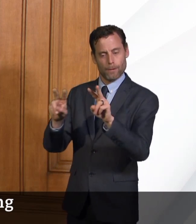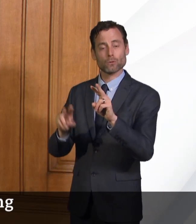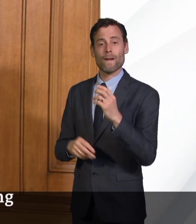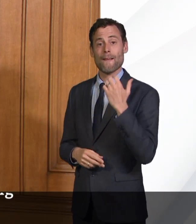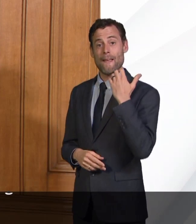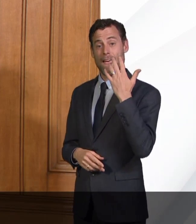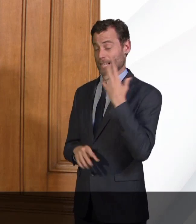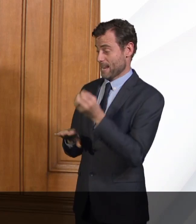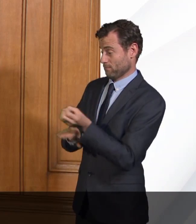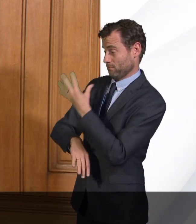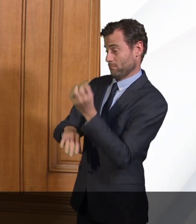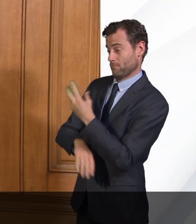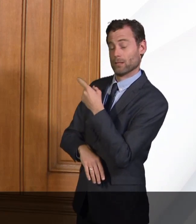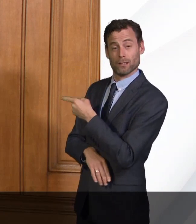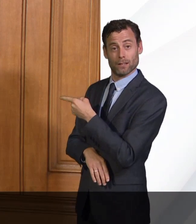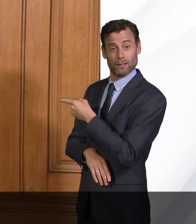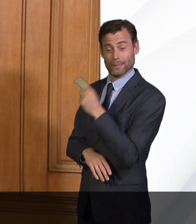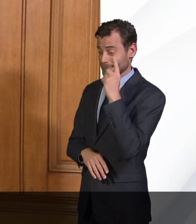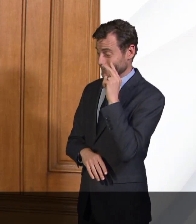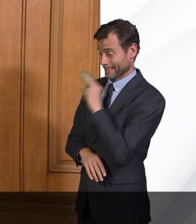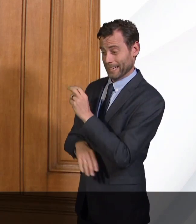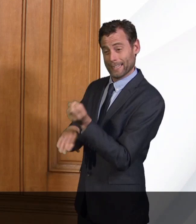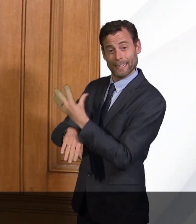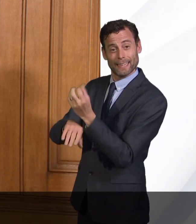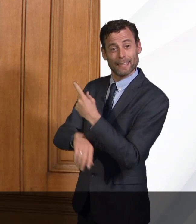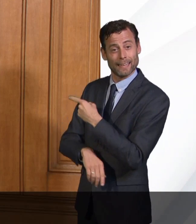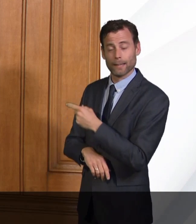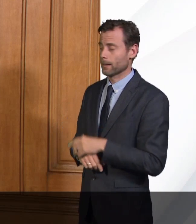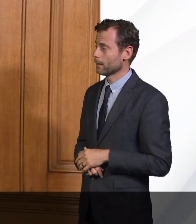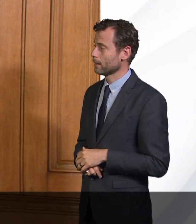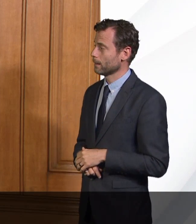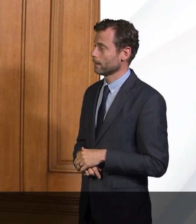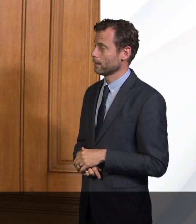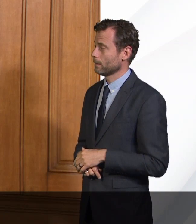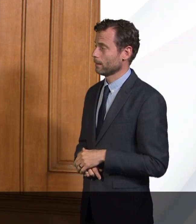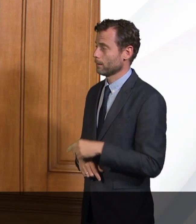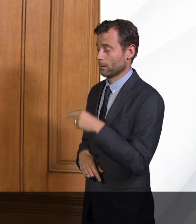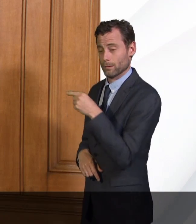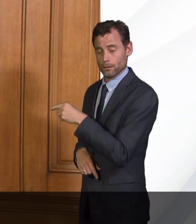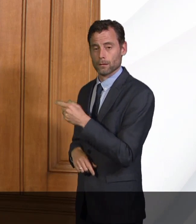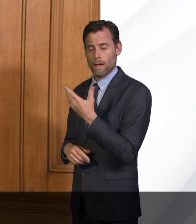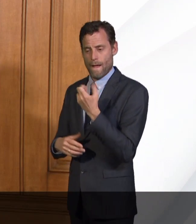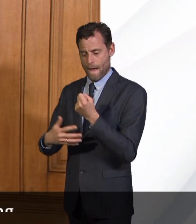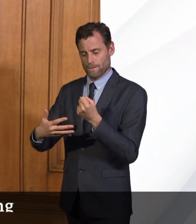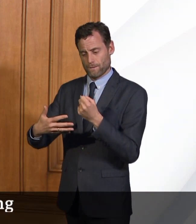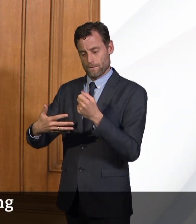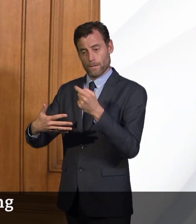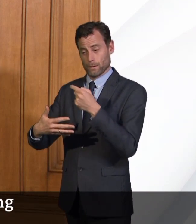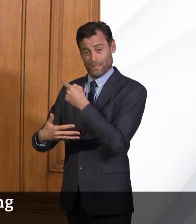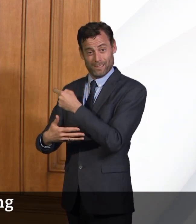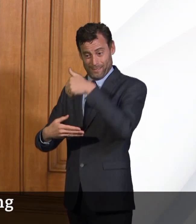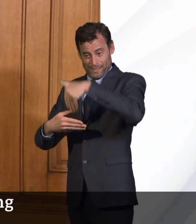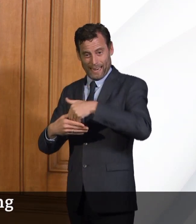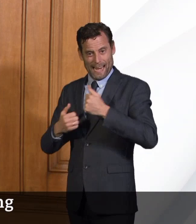in the slides that I've shown you earlier, that data is part of that surveillance system. So admissions